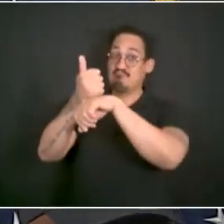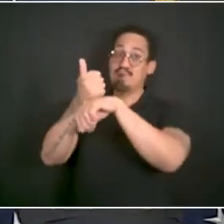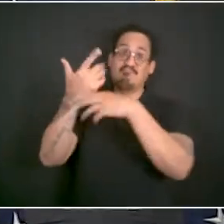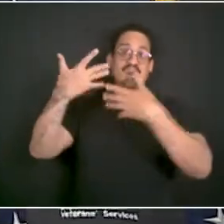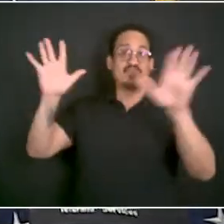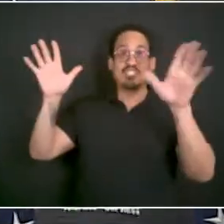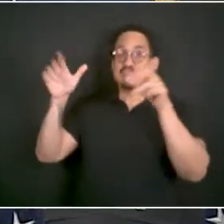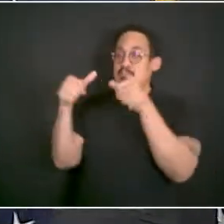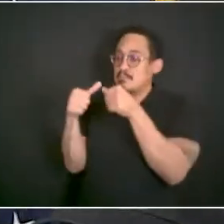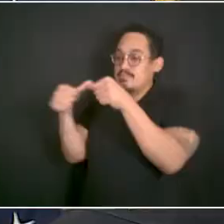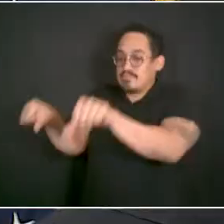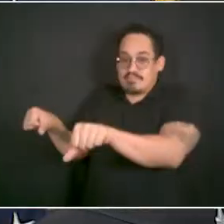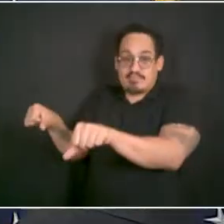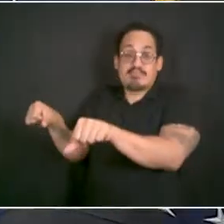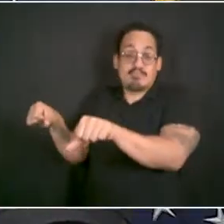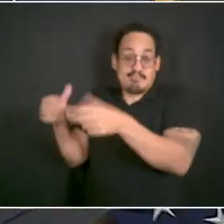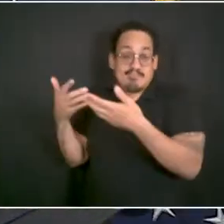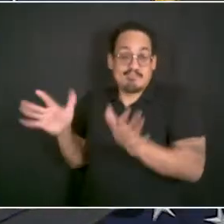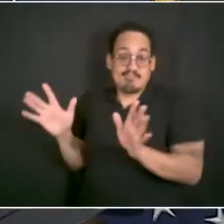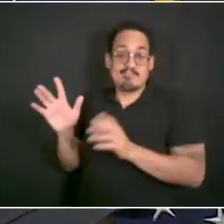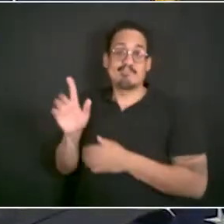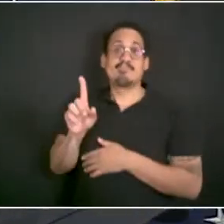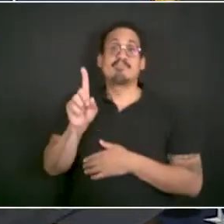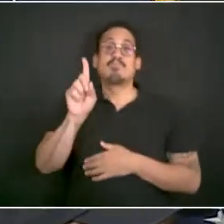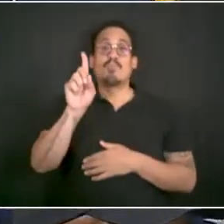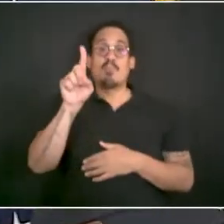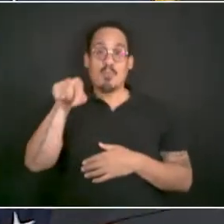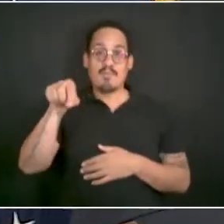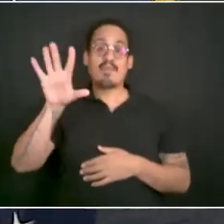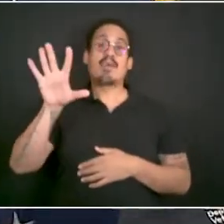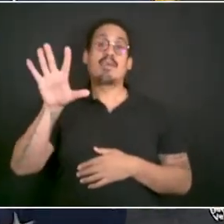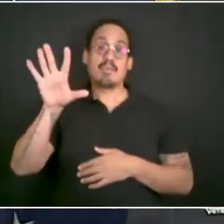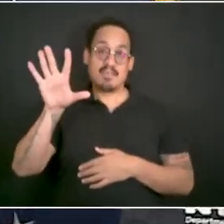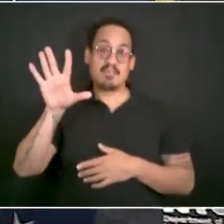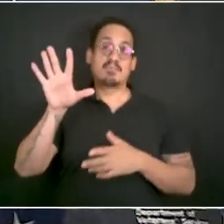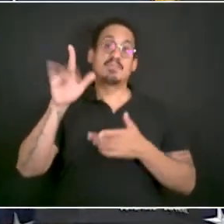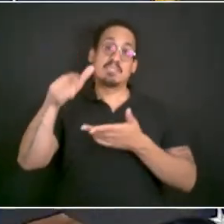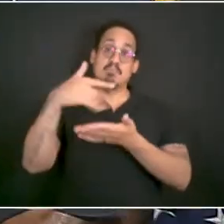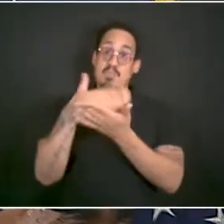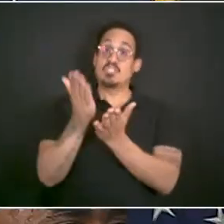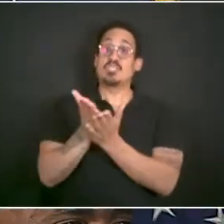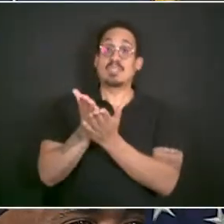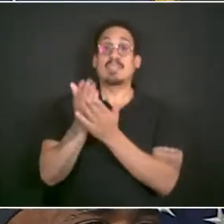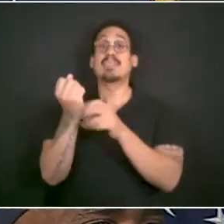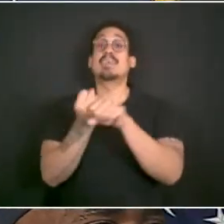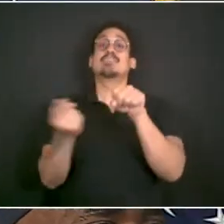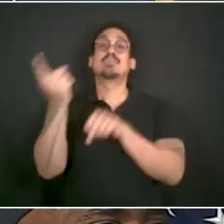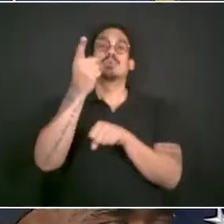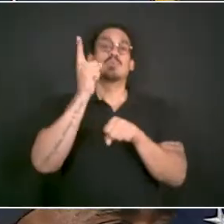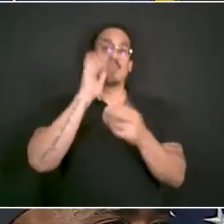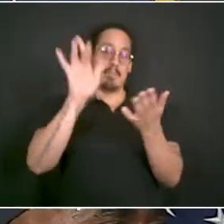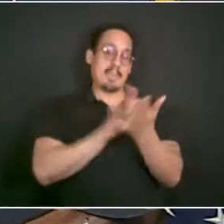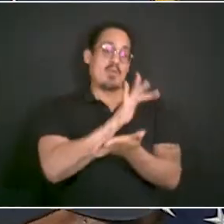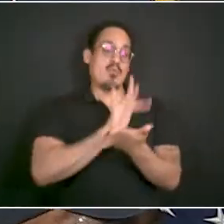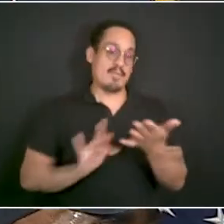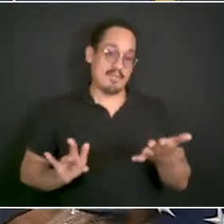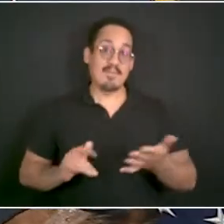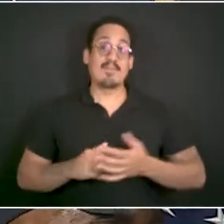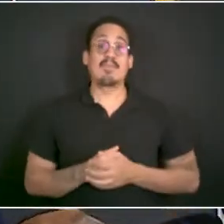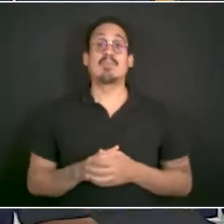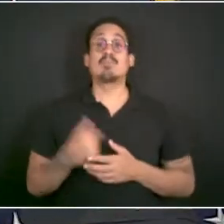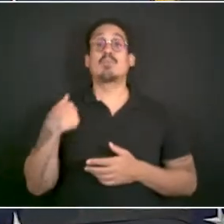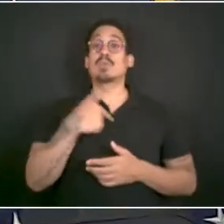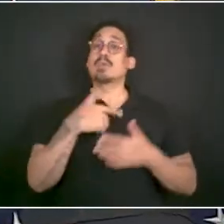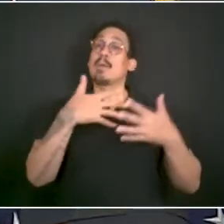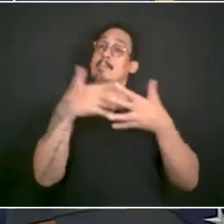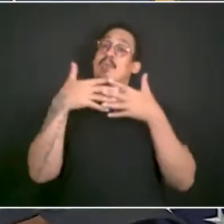We put a down payment of 1.5 this budget, and we'll finish up next year, because the least we can do as Americans is to recognize those who